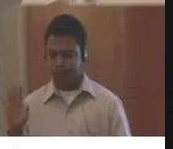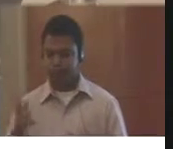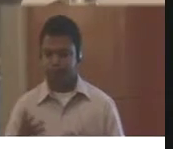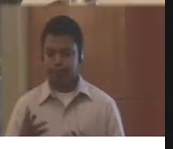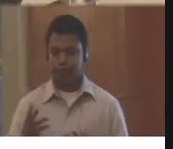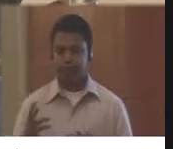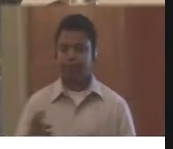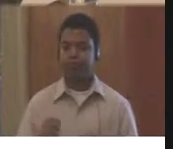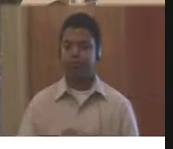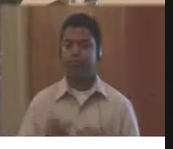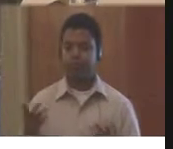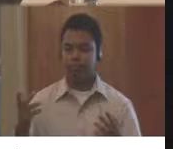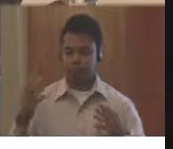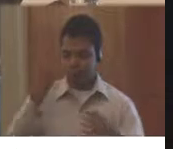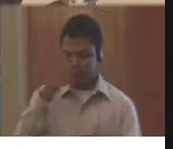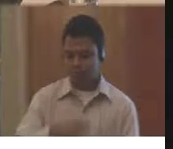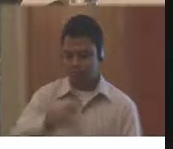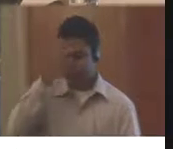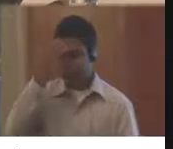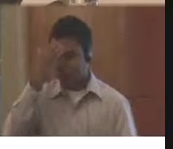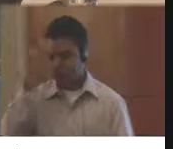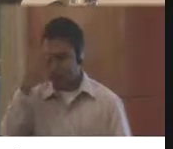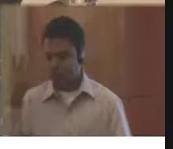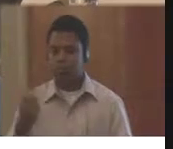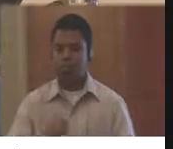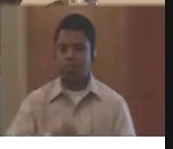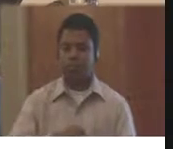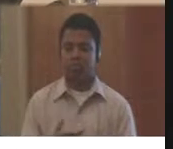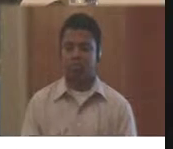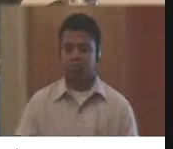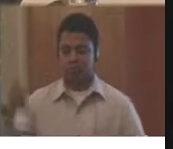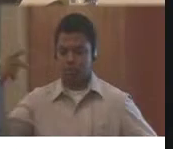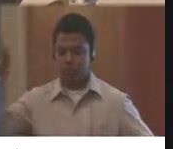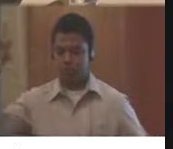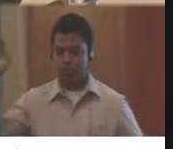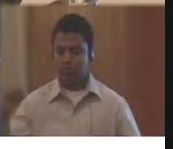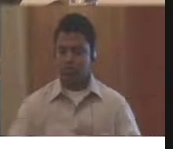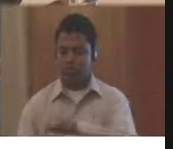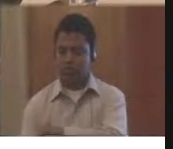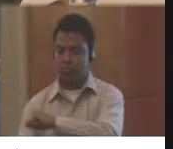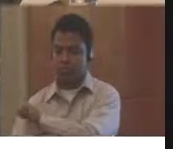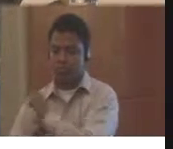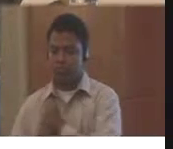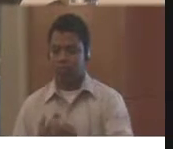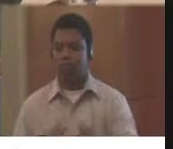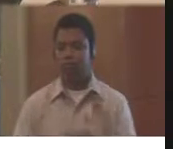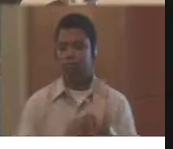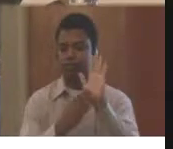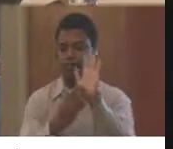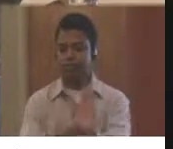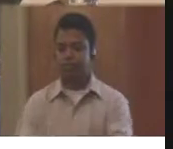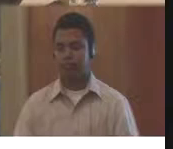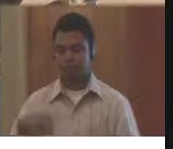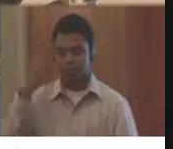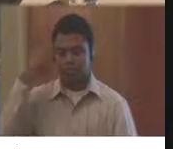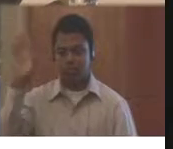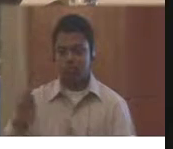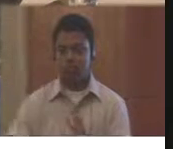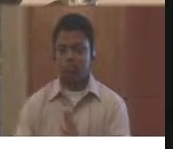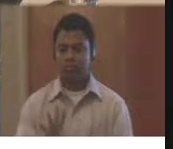Integrate knowledge and information for formulating evidence-based risk management policies. To do so, Access